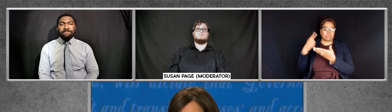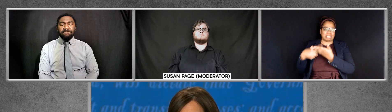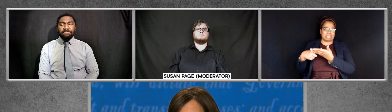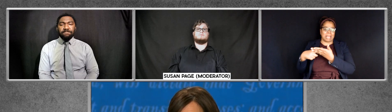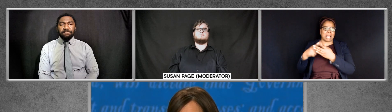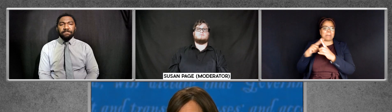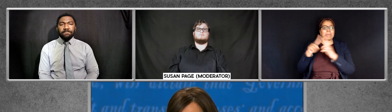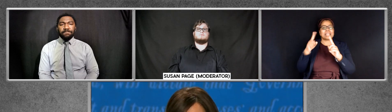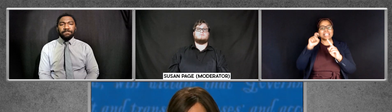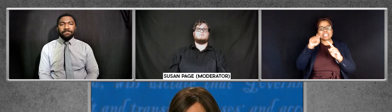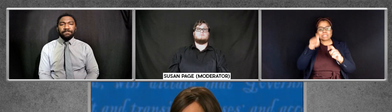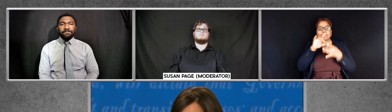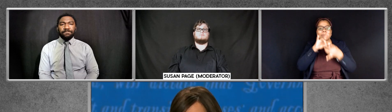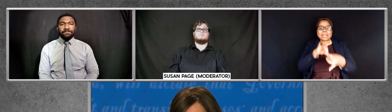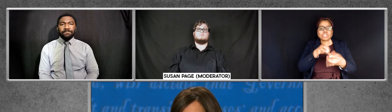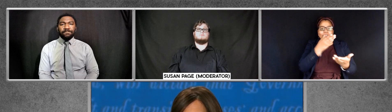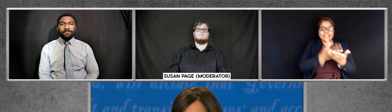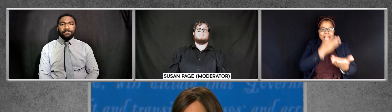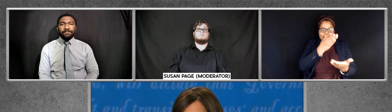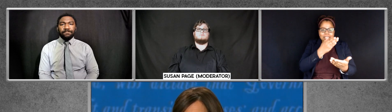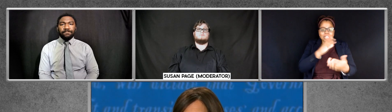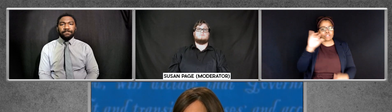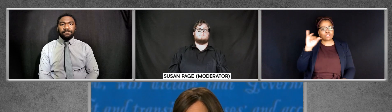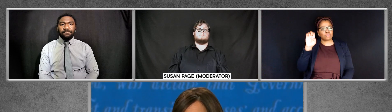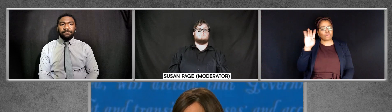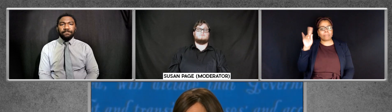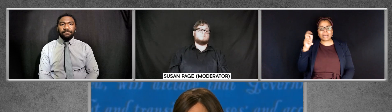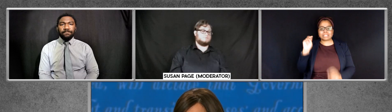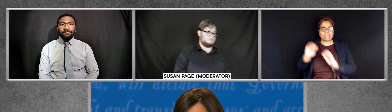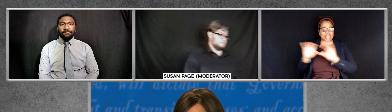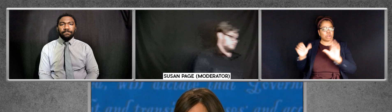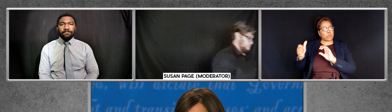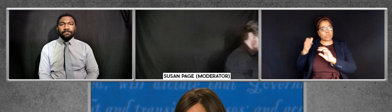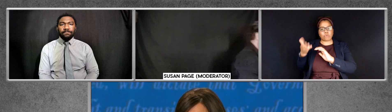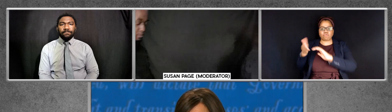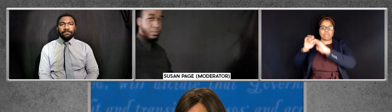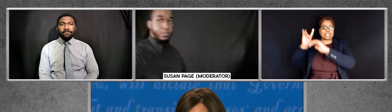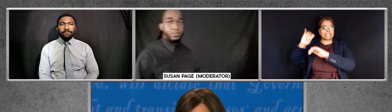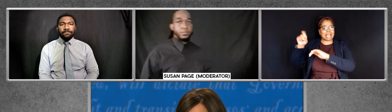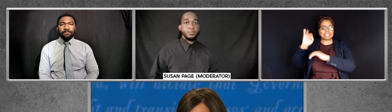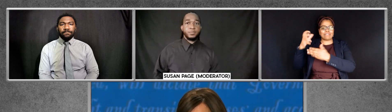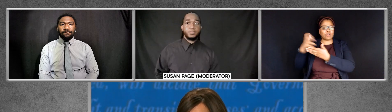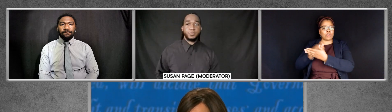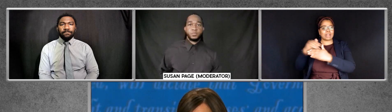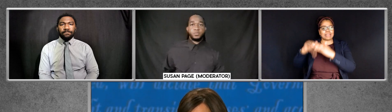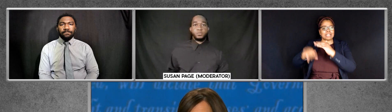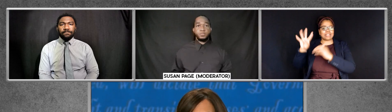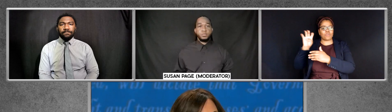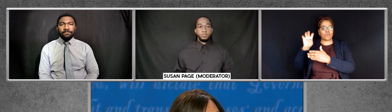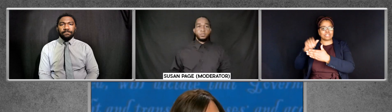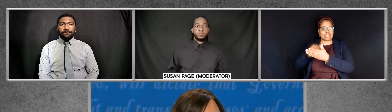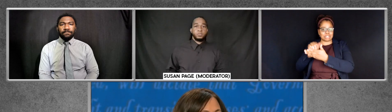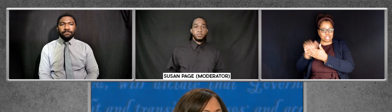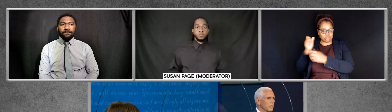And the truth and the fact is Joe Biden has been very clear. He will not raise taxes on anybody who makes less than $400,000 a year. He said he's